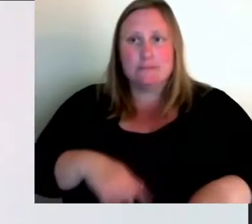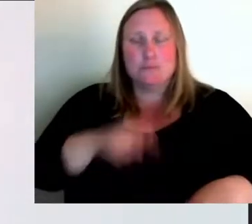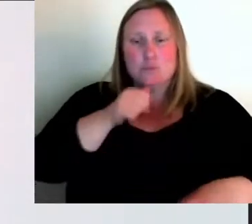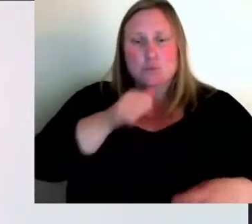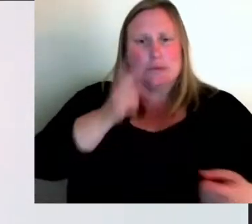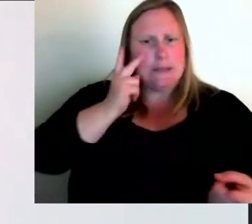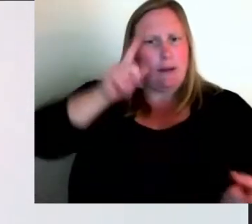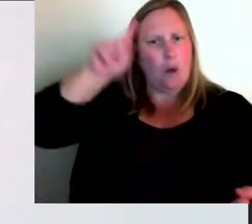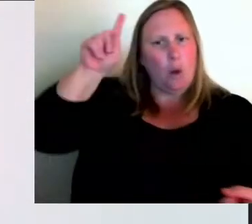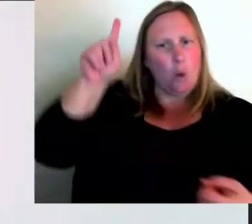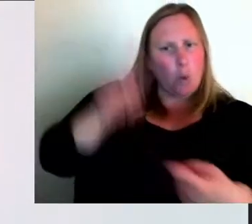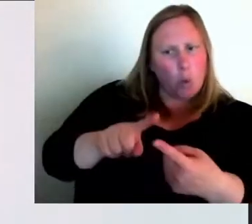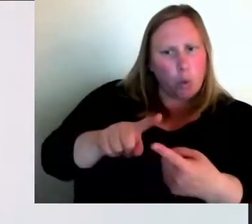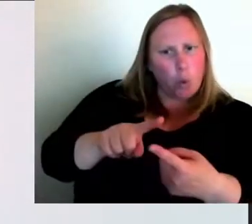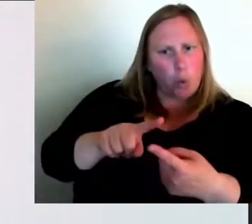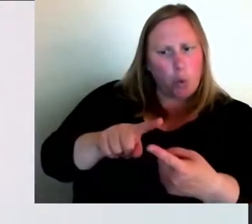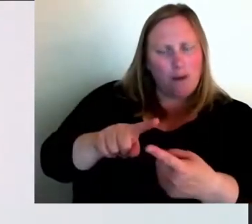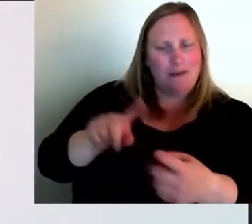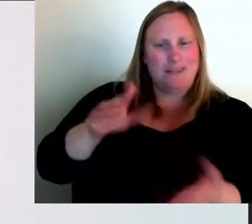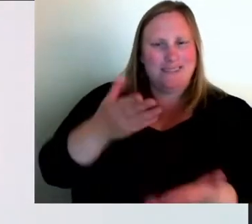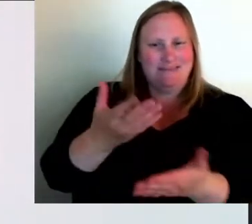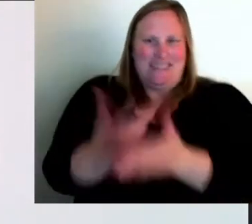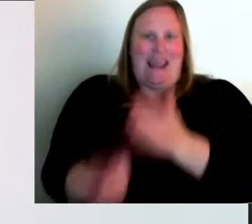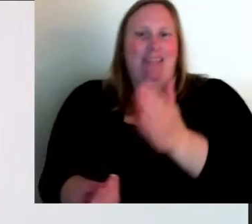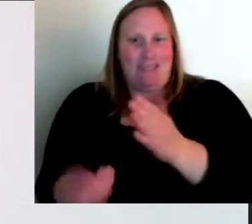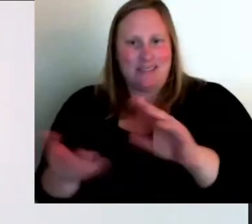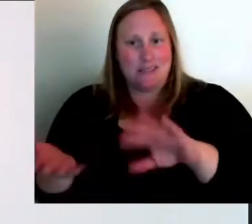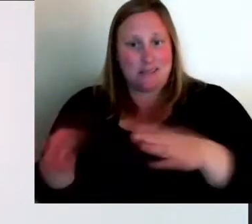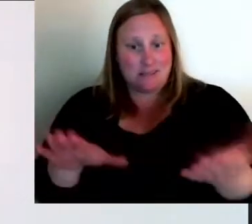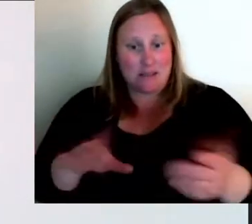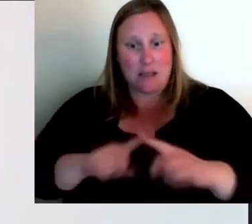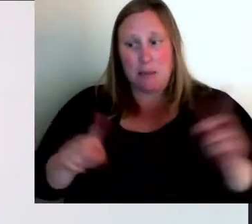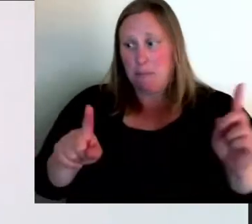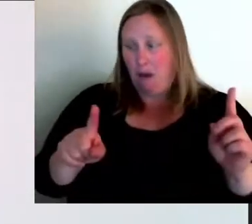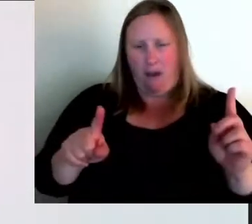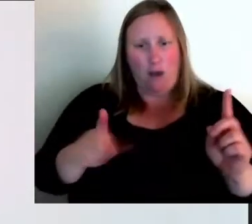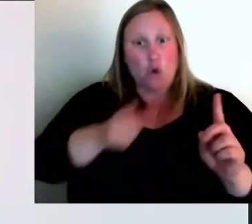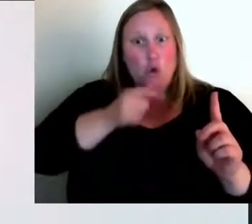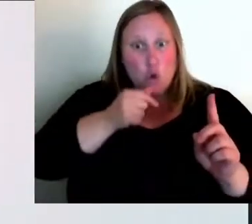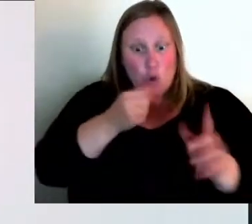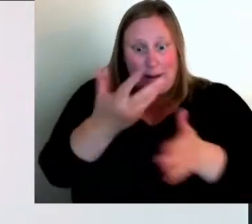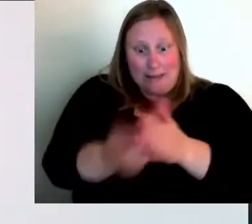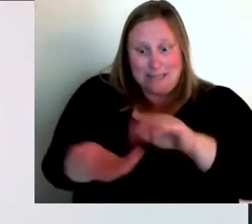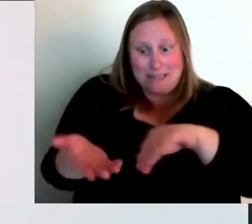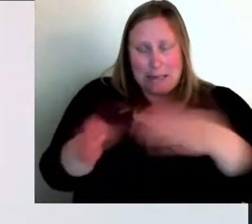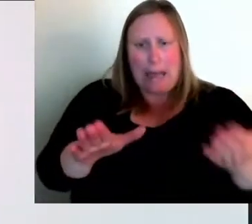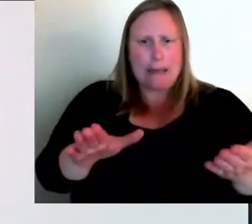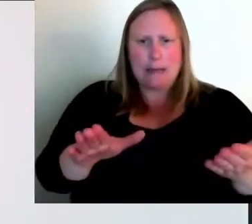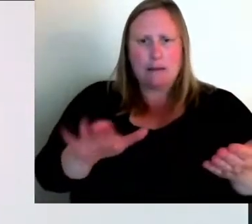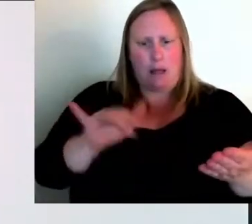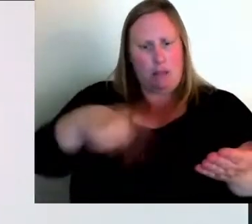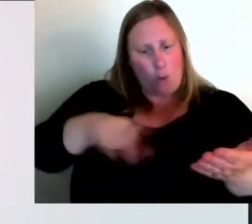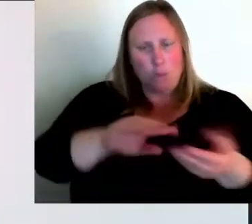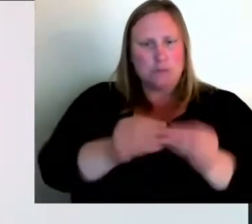from COVID-19. But no major shifts in the demographics to share at this point.